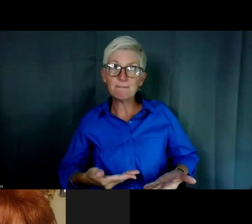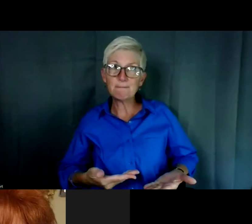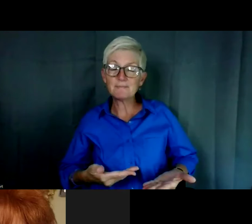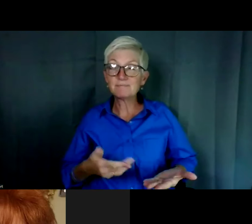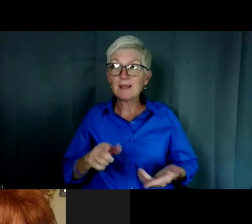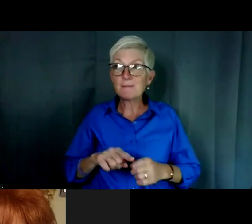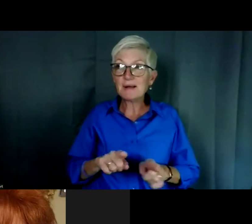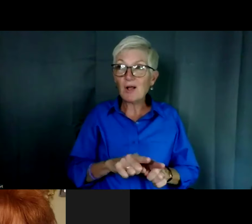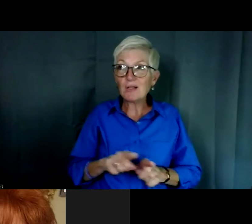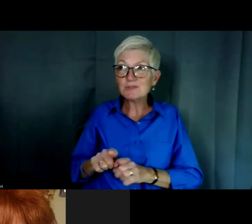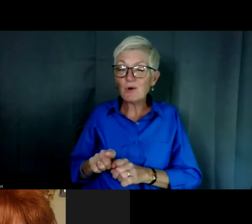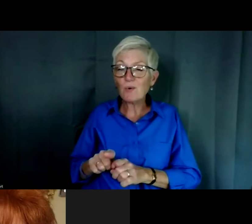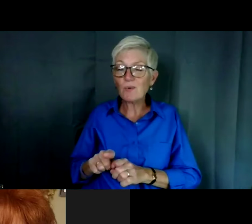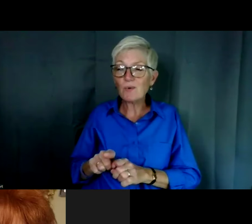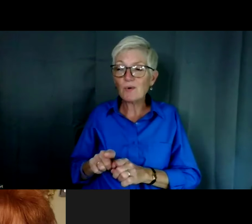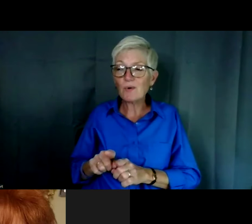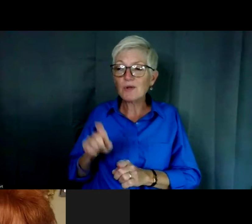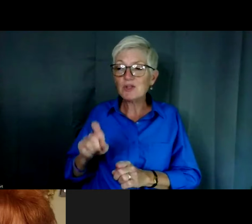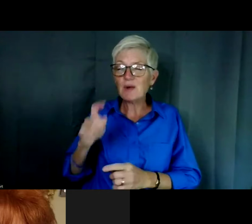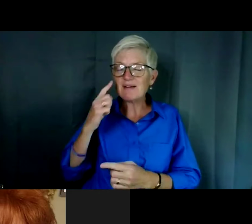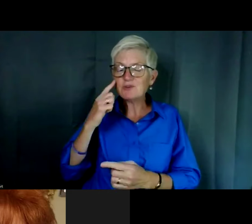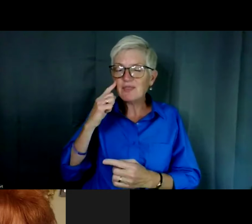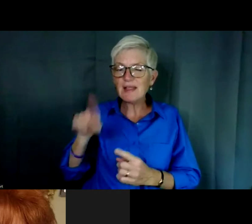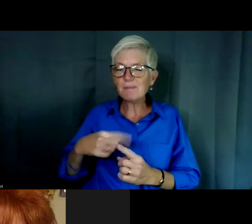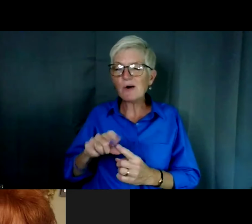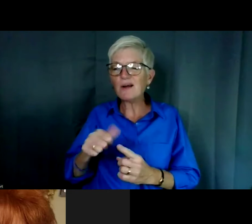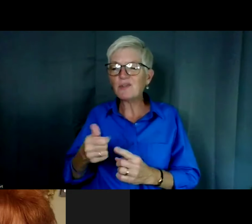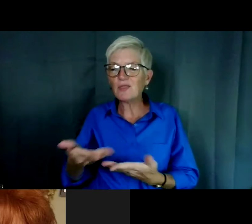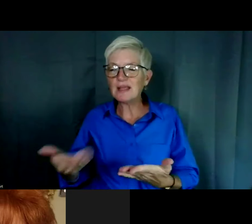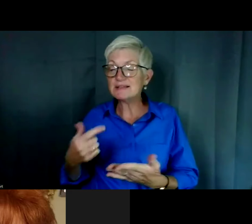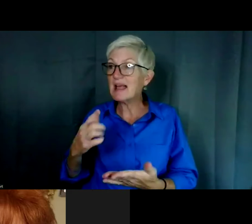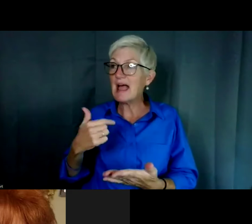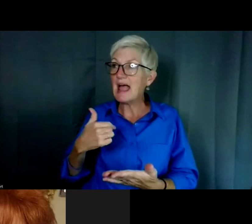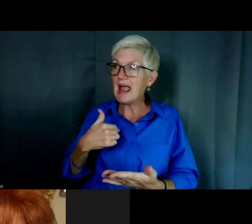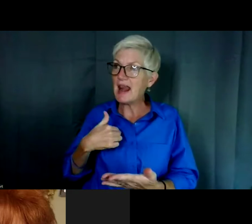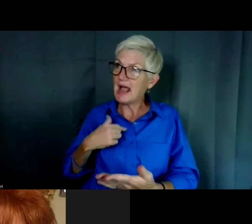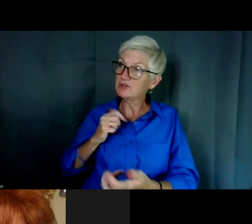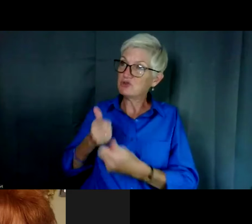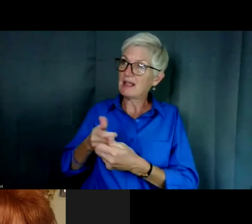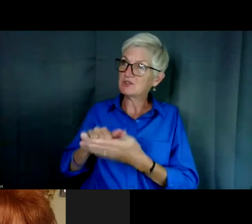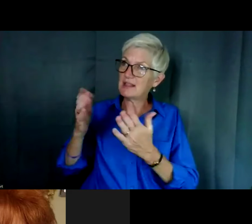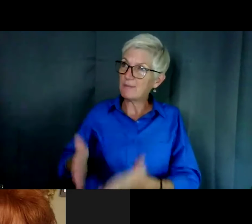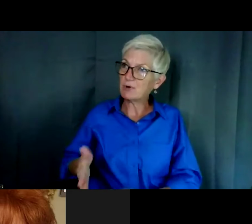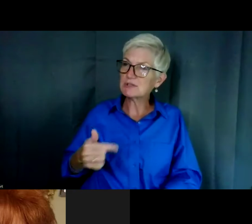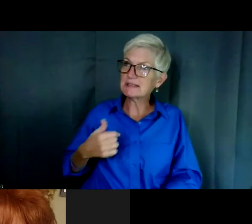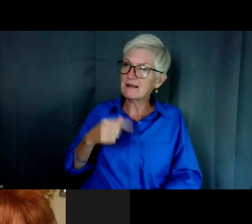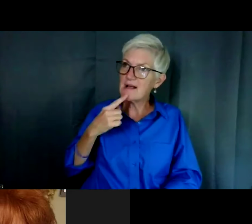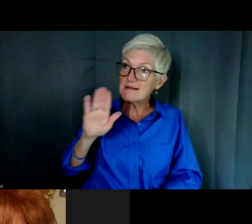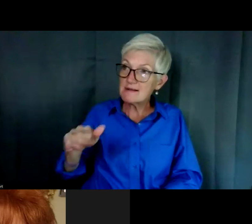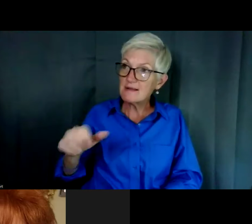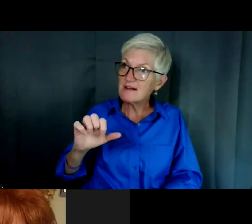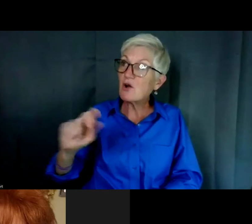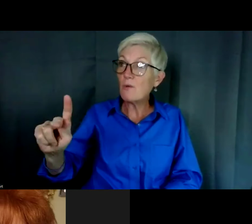also look at other things, and I challenged the this person I was talking to go